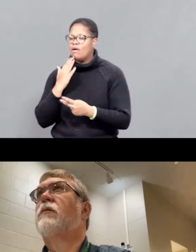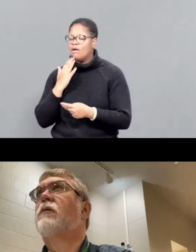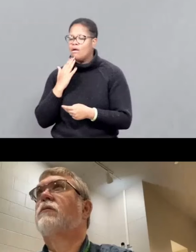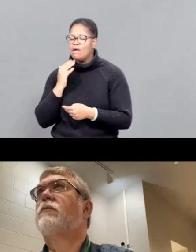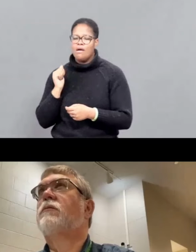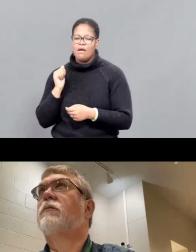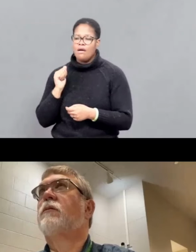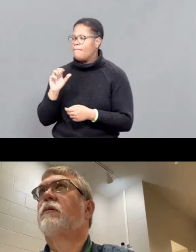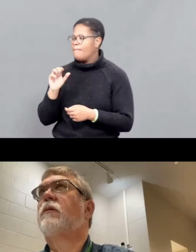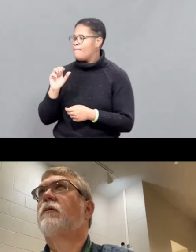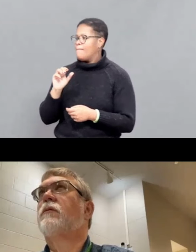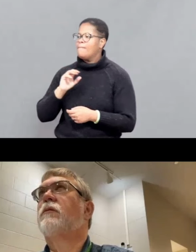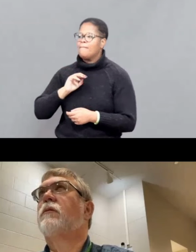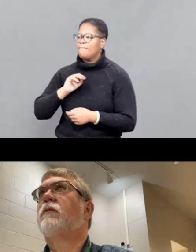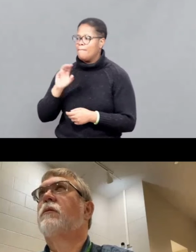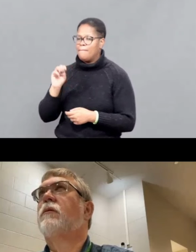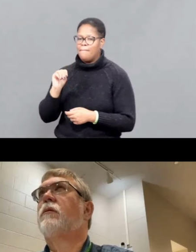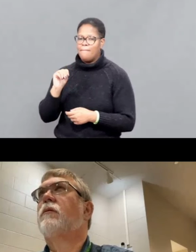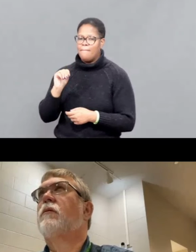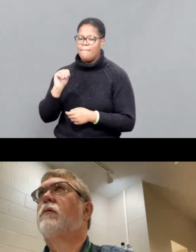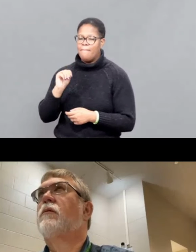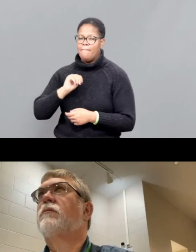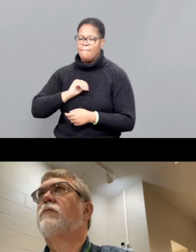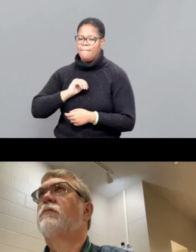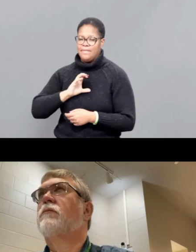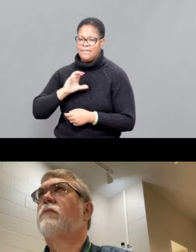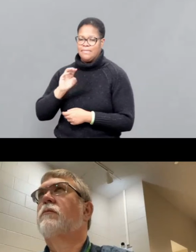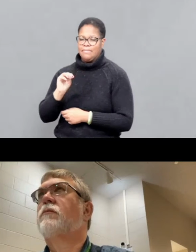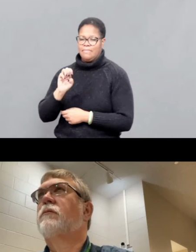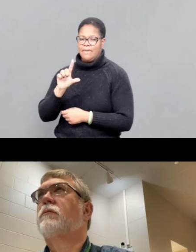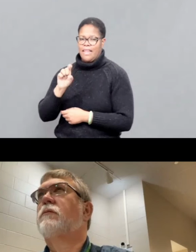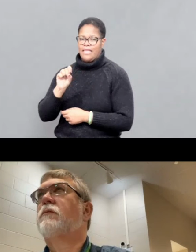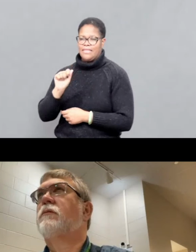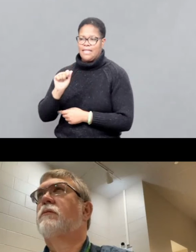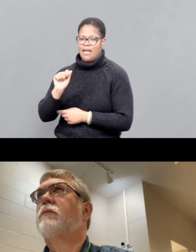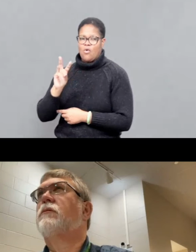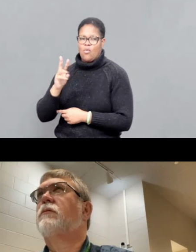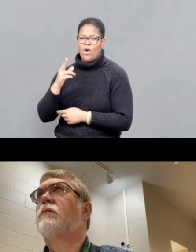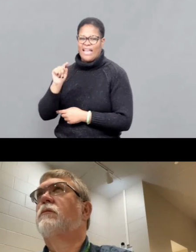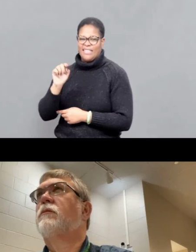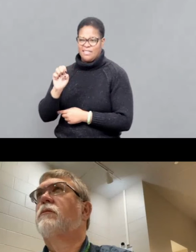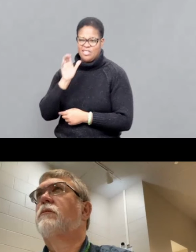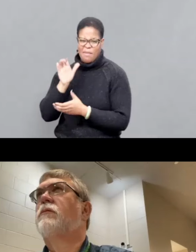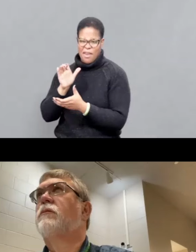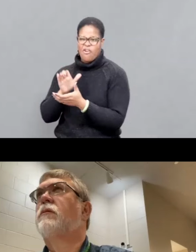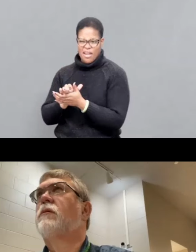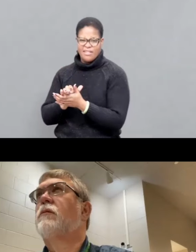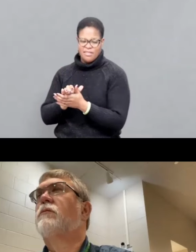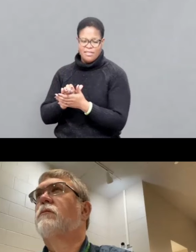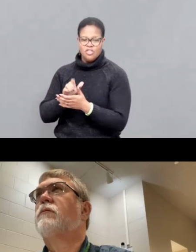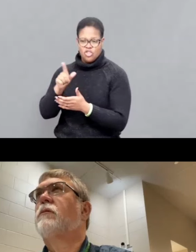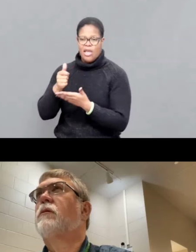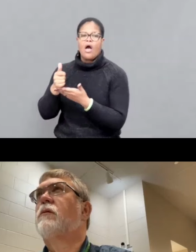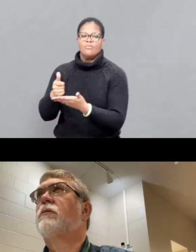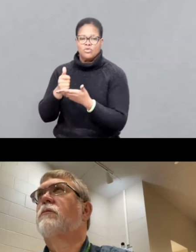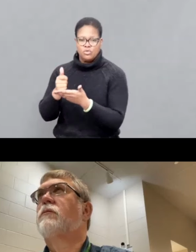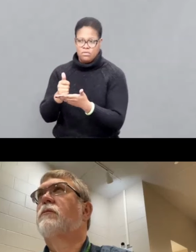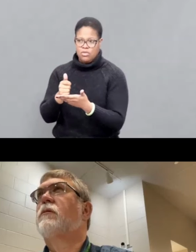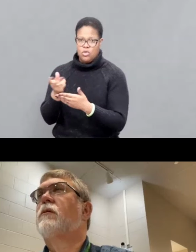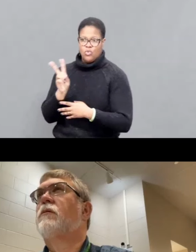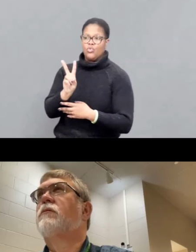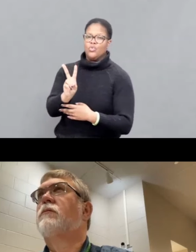sorry, Melissa White. She got married. I keep trying to use her old name. But she helps out as well. Okay. So they